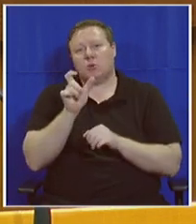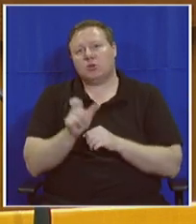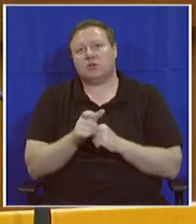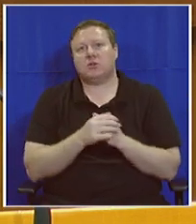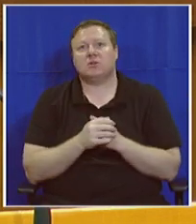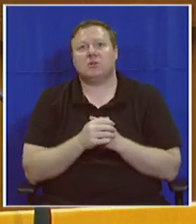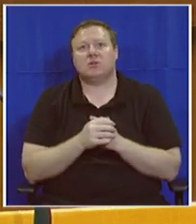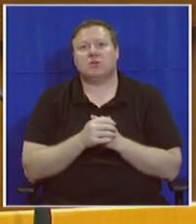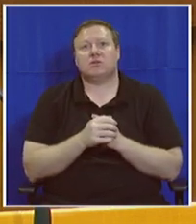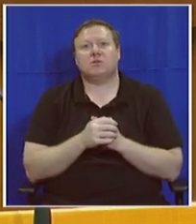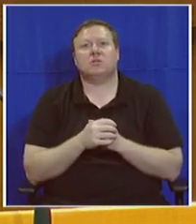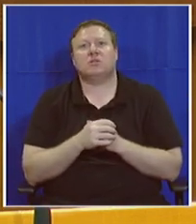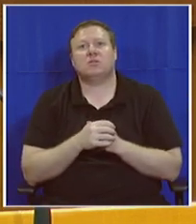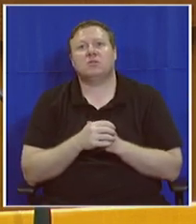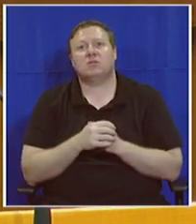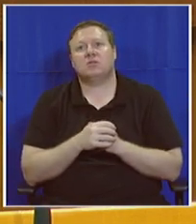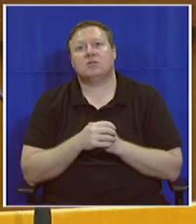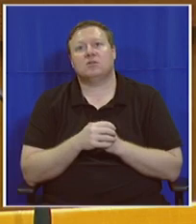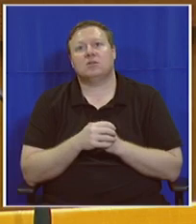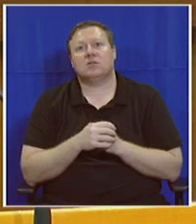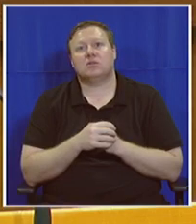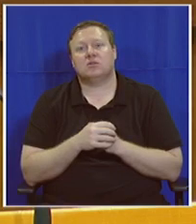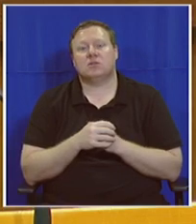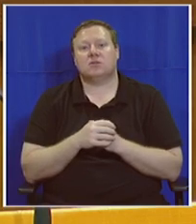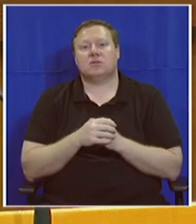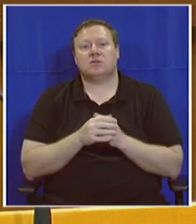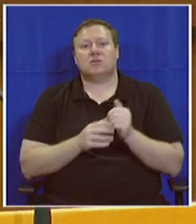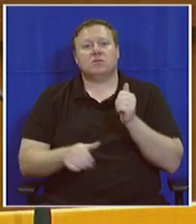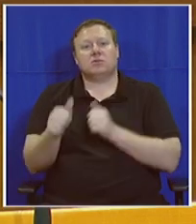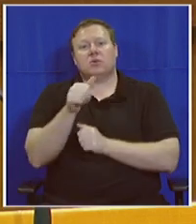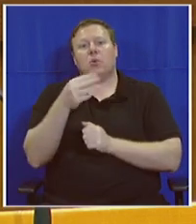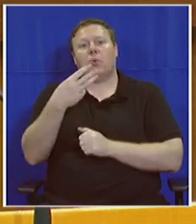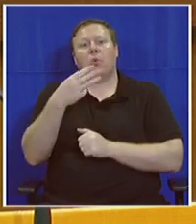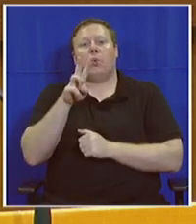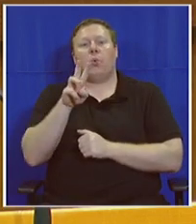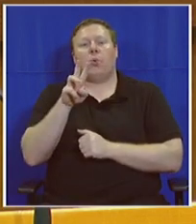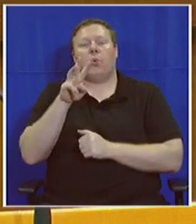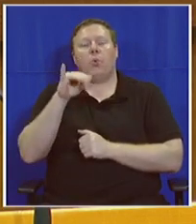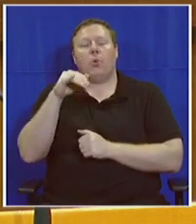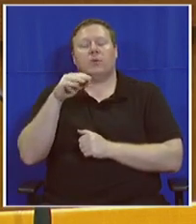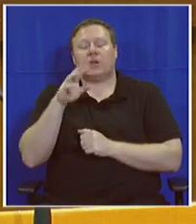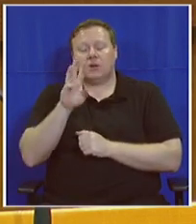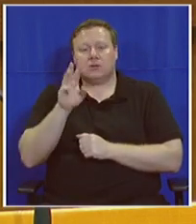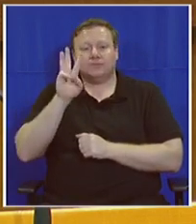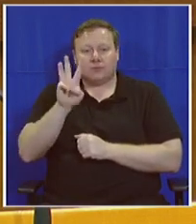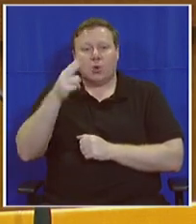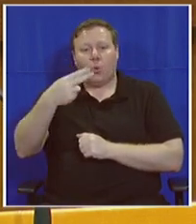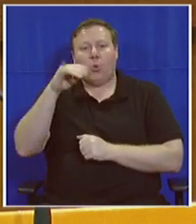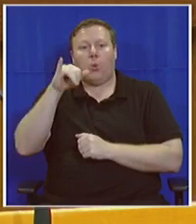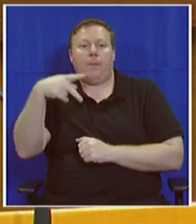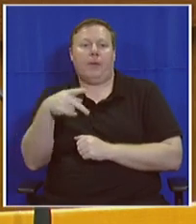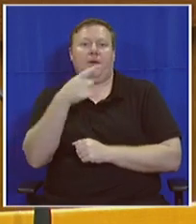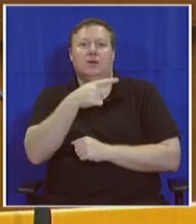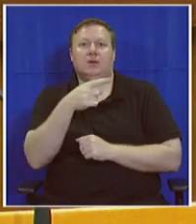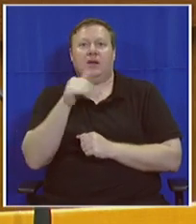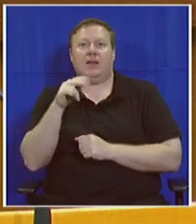of the House, Chief Whip of the Majority Party, leaders of the various parties in the House, the